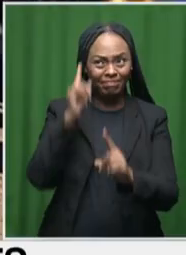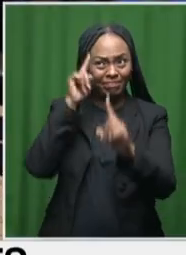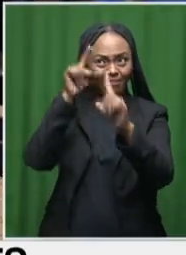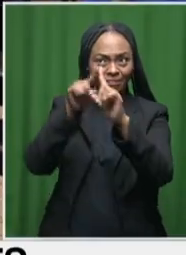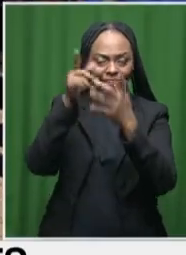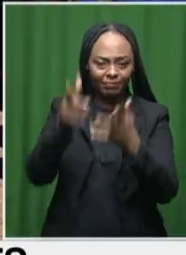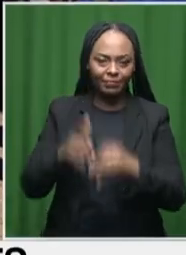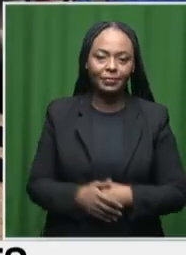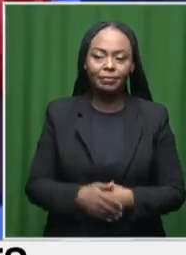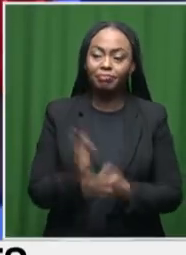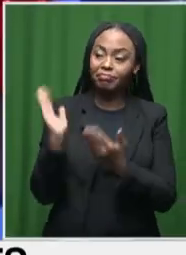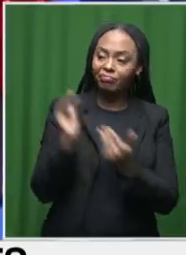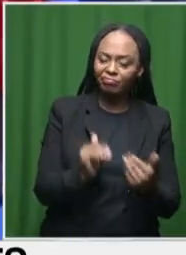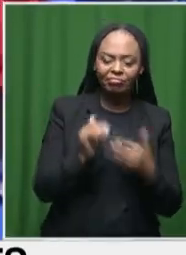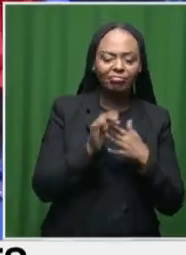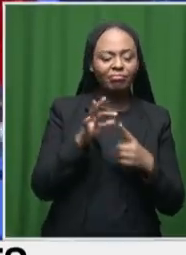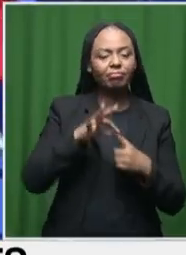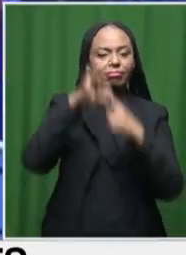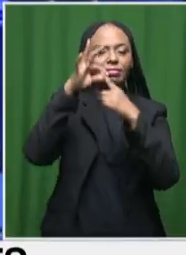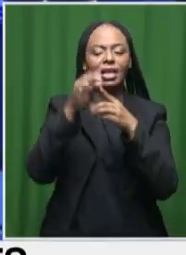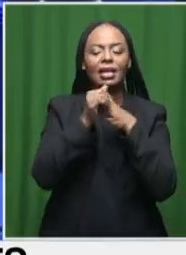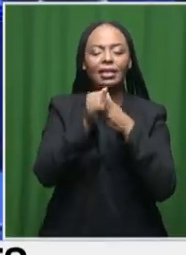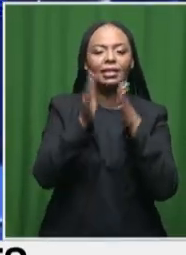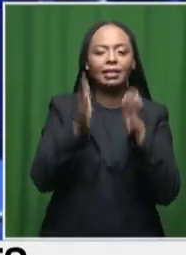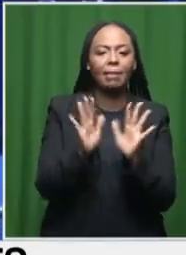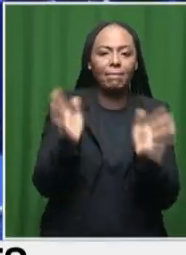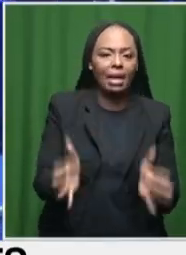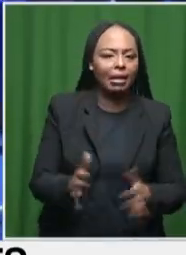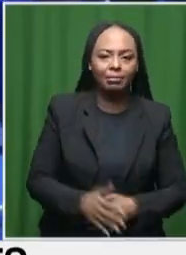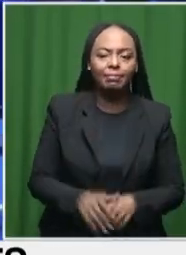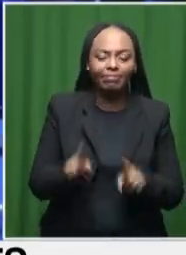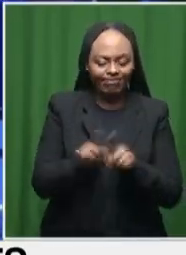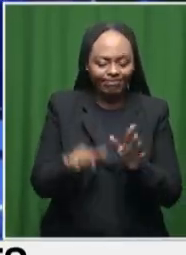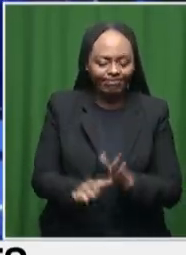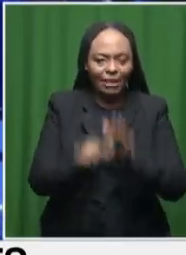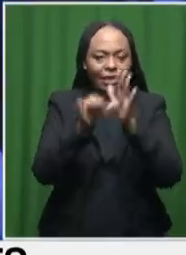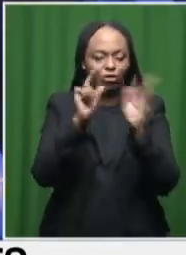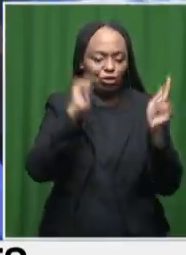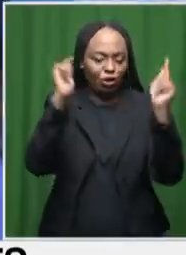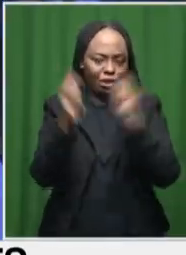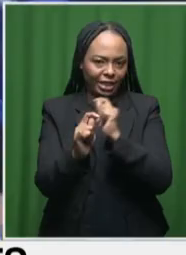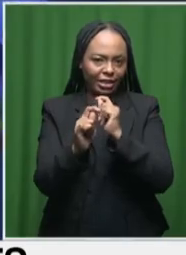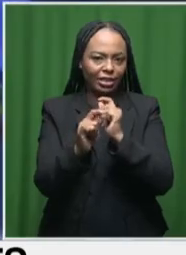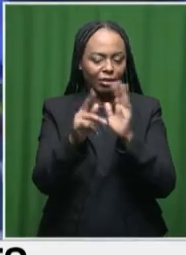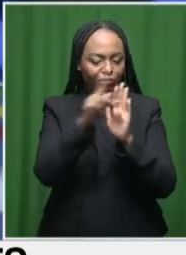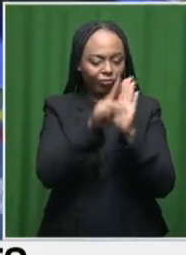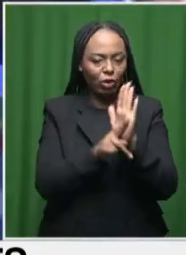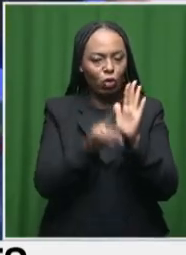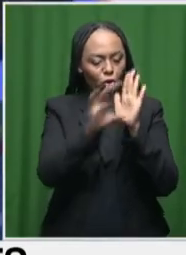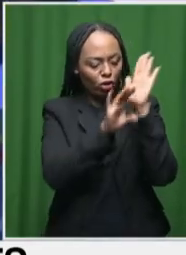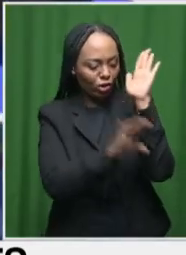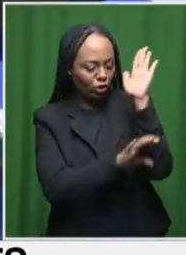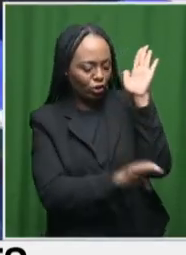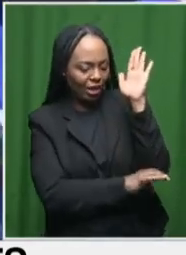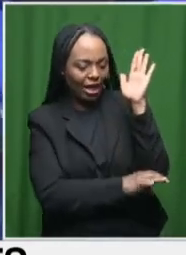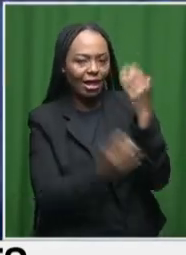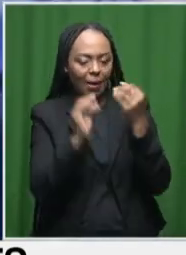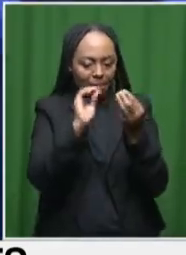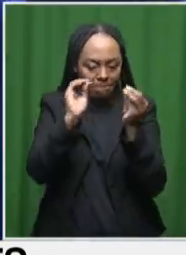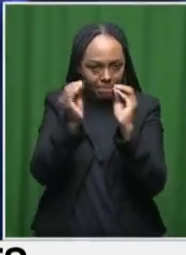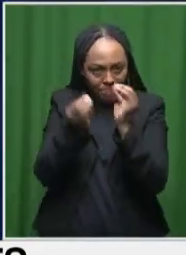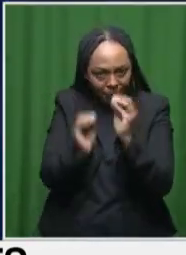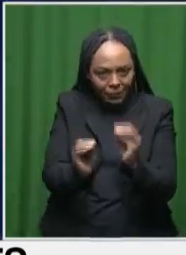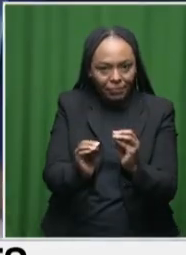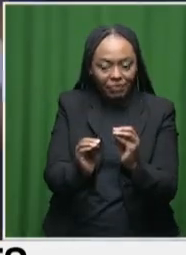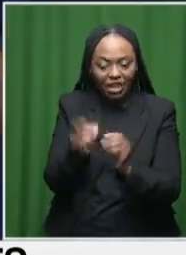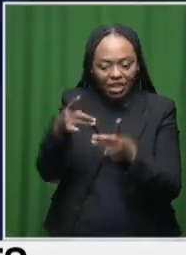elect leadership, but also to make important changes to the party's constitution. The DA's constitutional amendments chair, Kevin